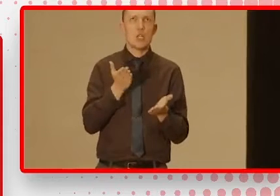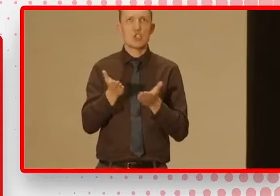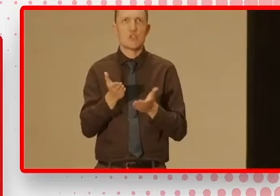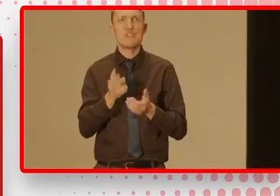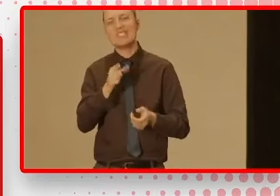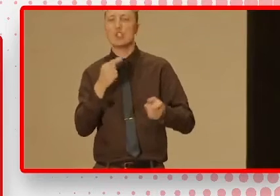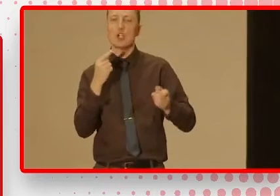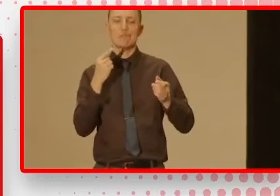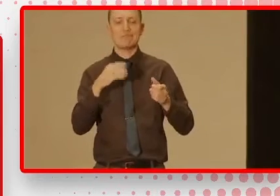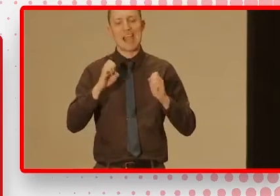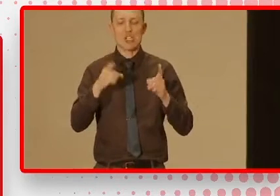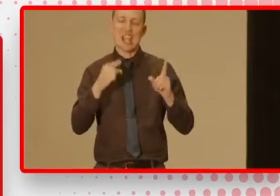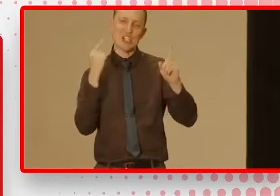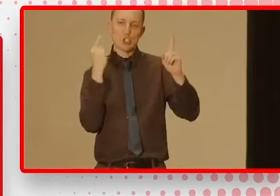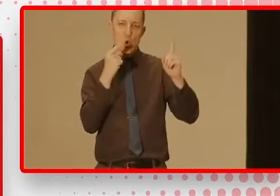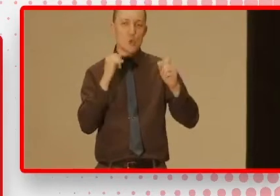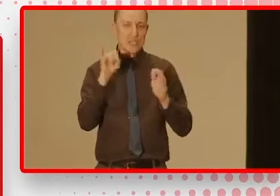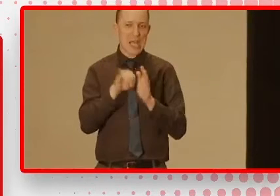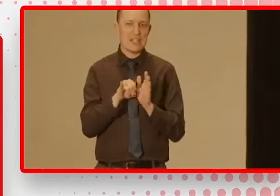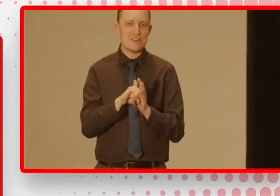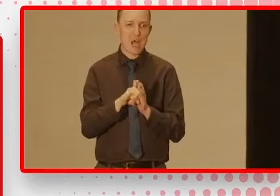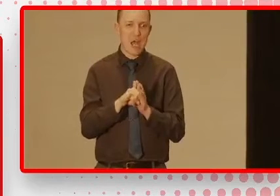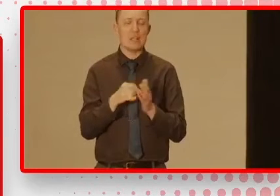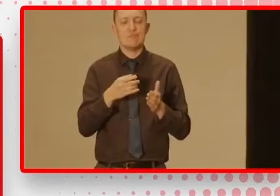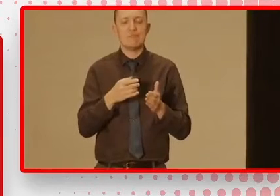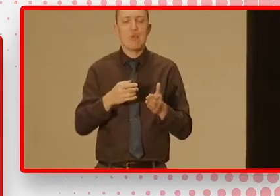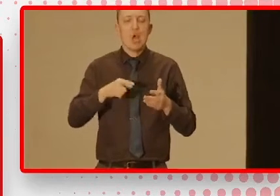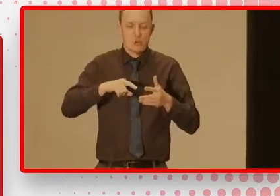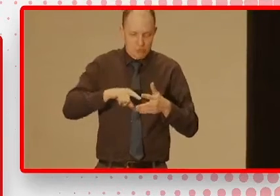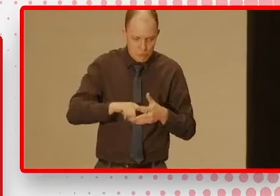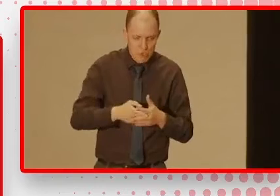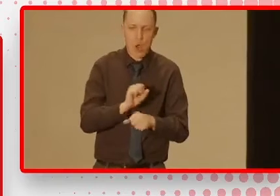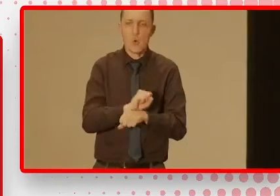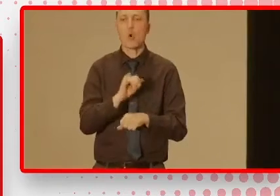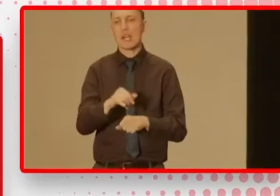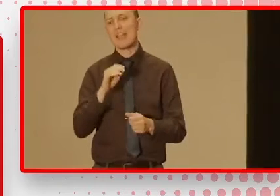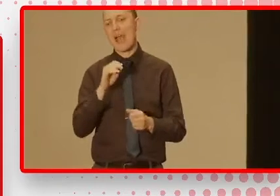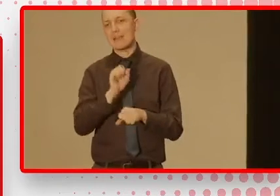to immediately start working on the employment goal.